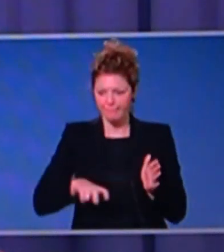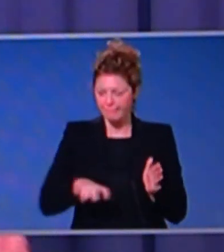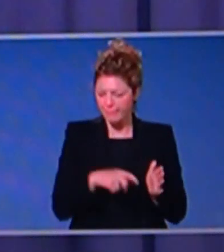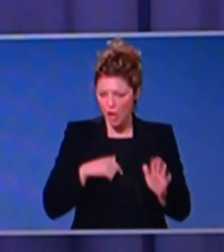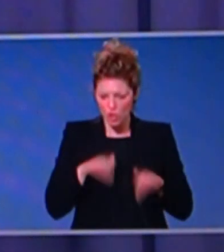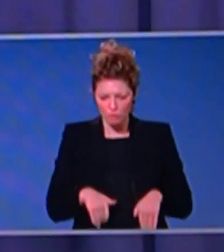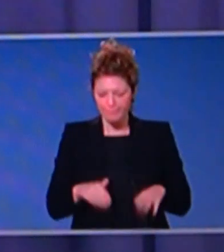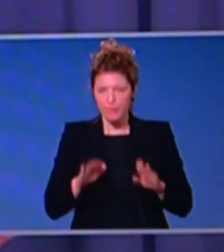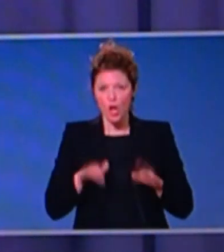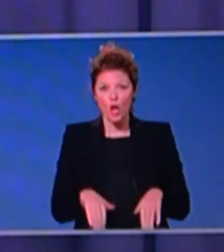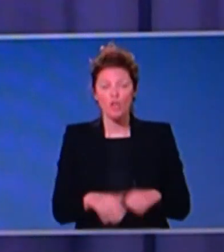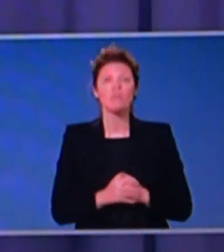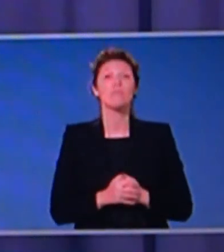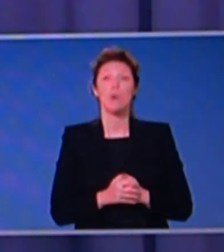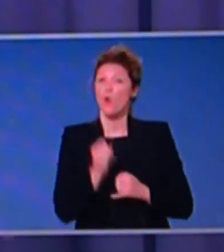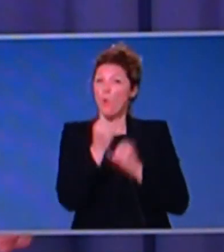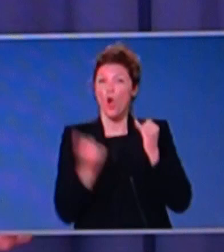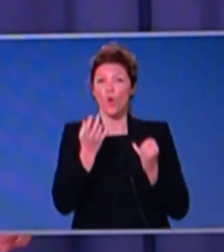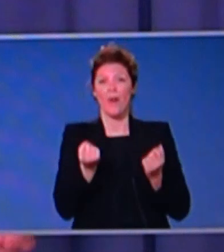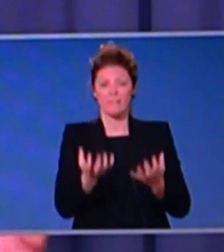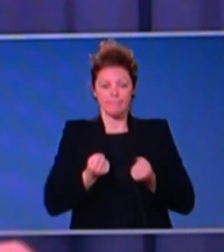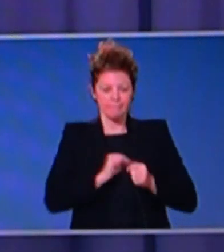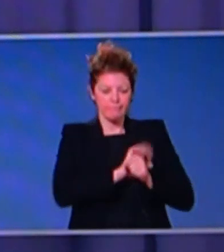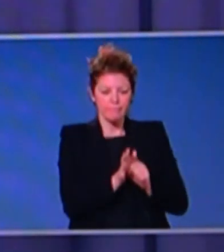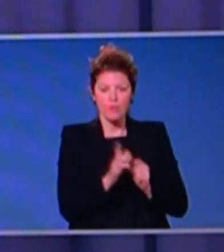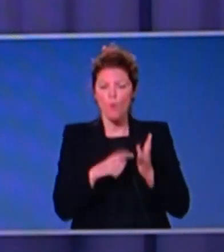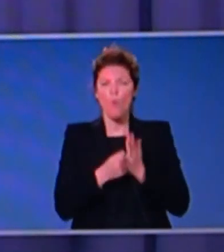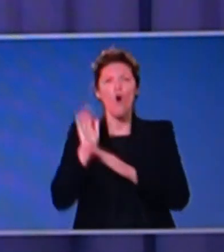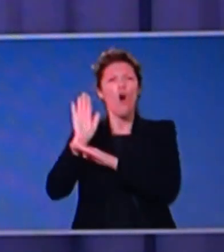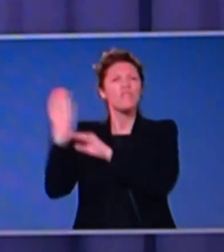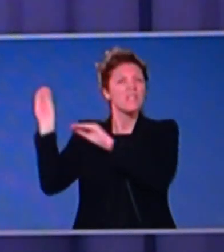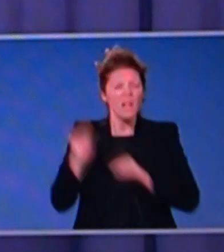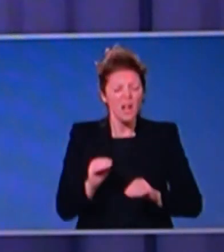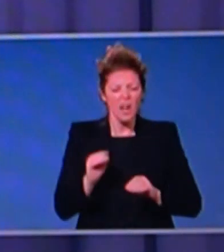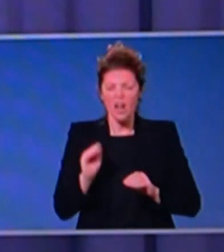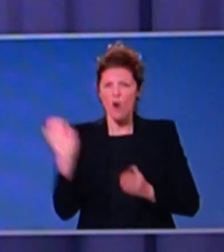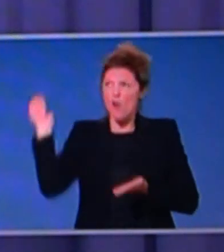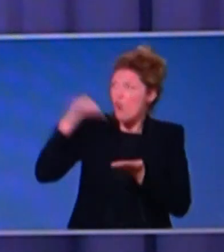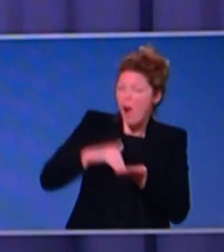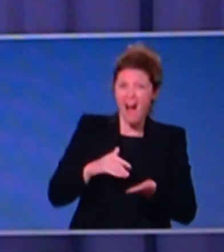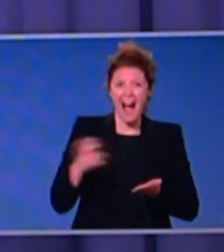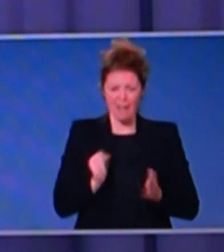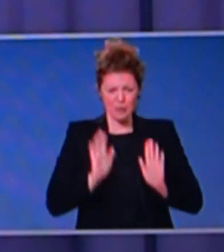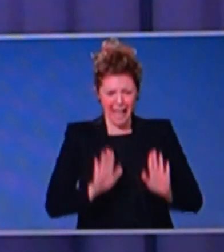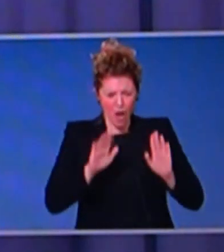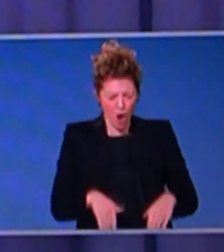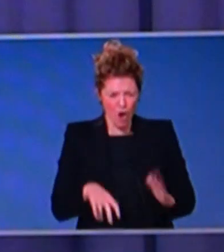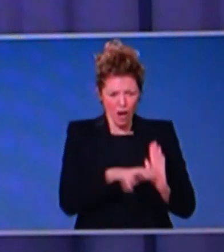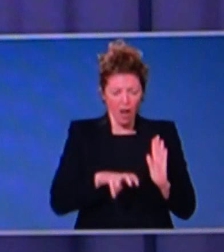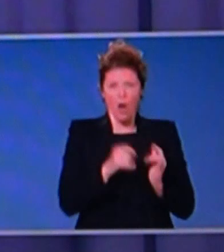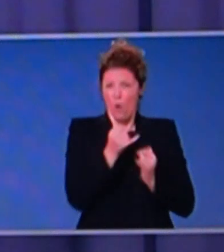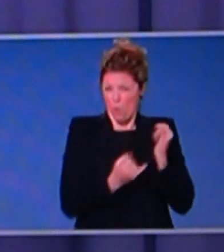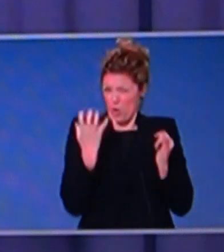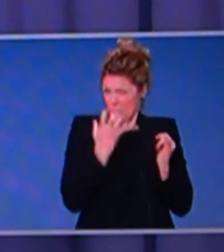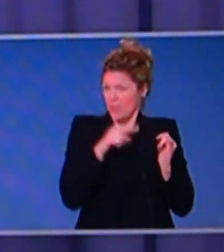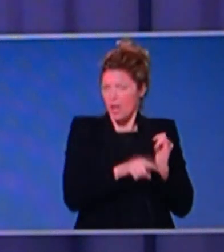most confined would be quarantine or required isolation, but for those of us staying at home, and that's the majority, the vast, vast majority